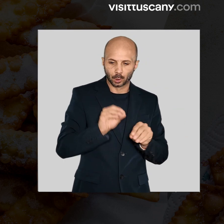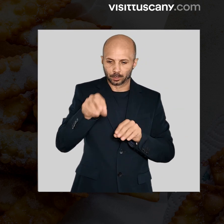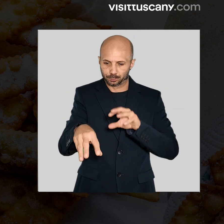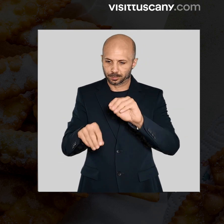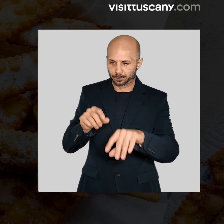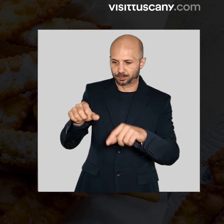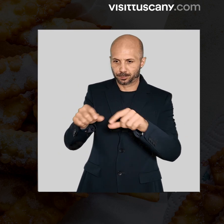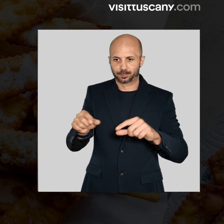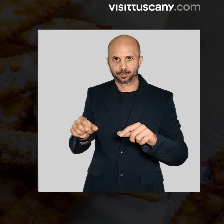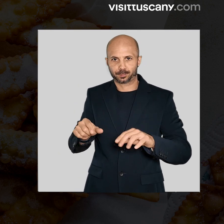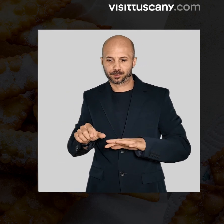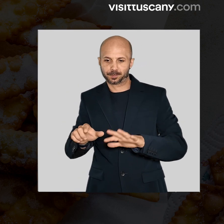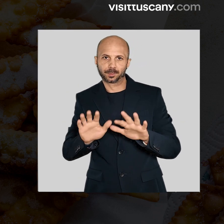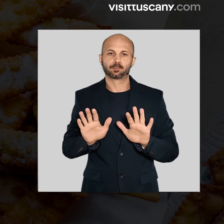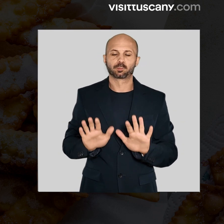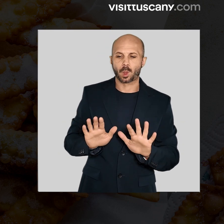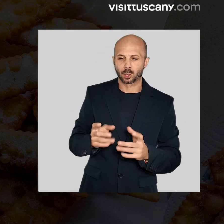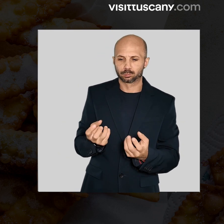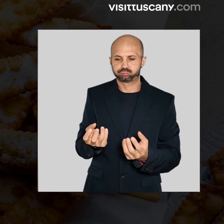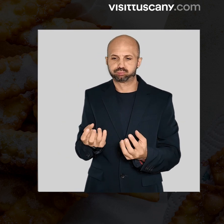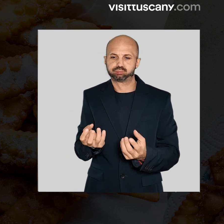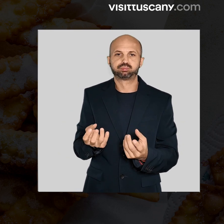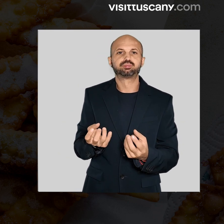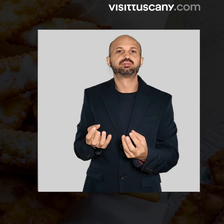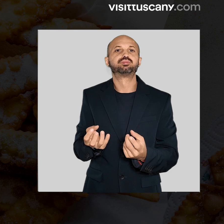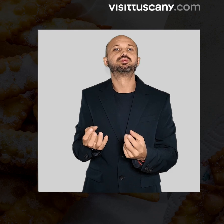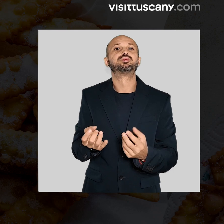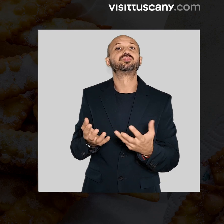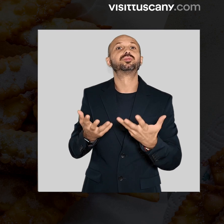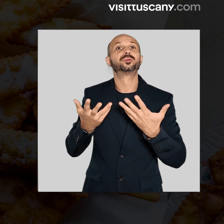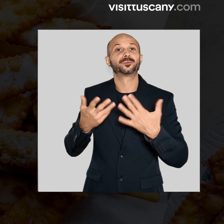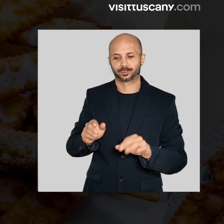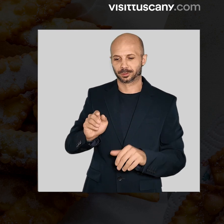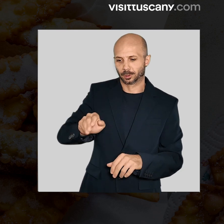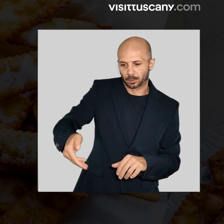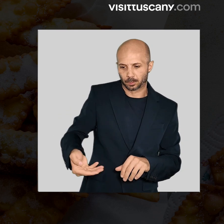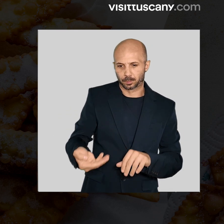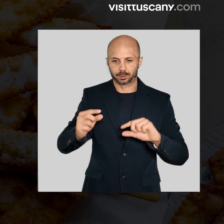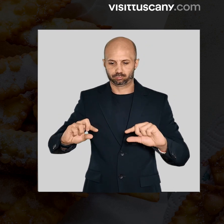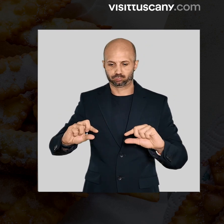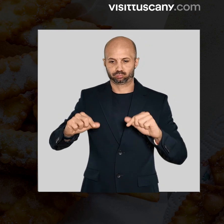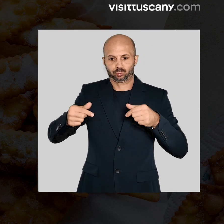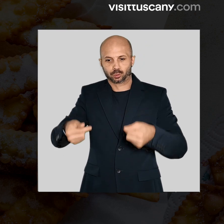Fry the cenci in batches for about 30 seconds per side.